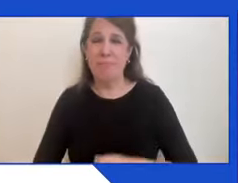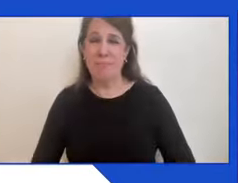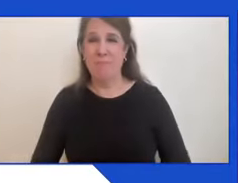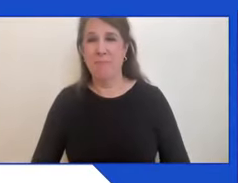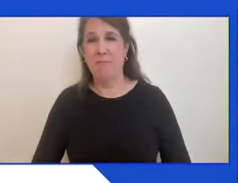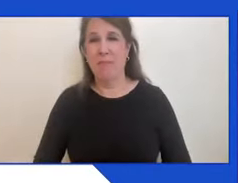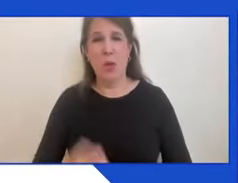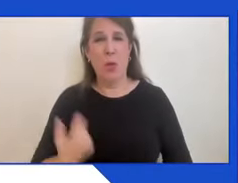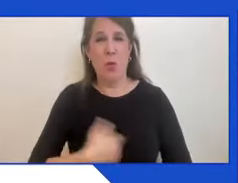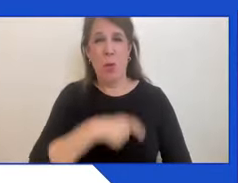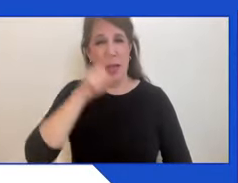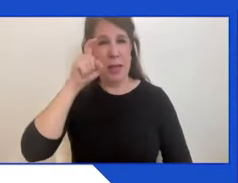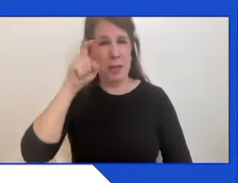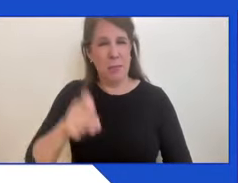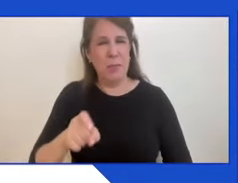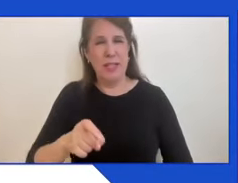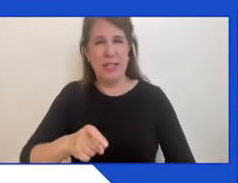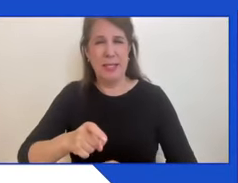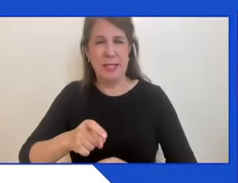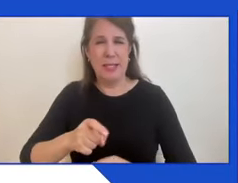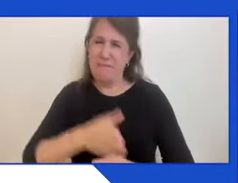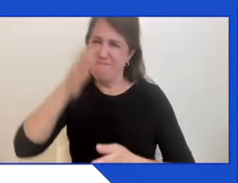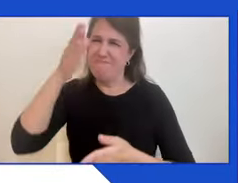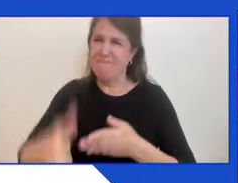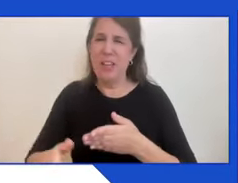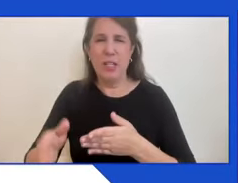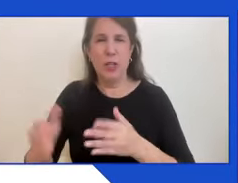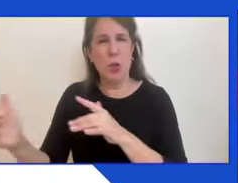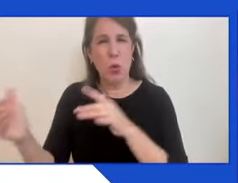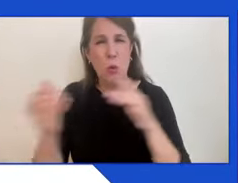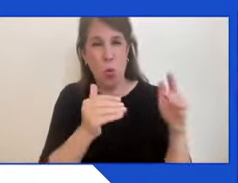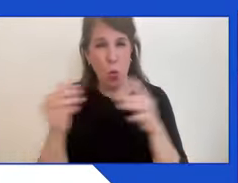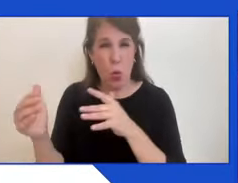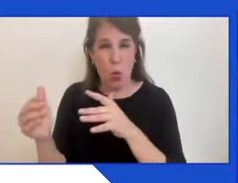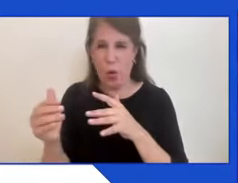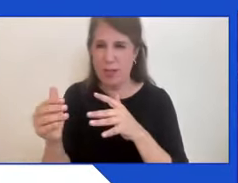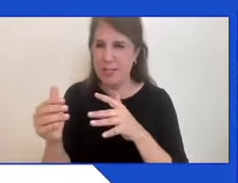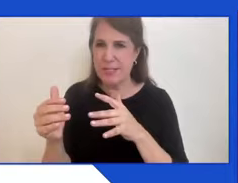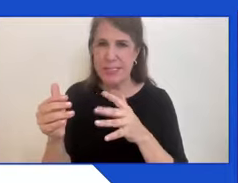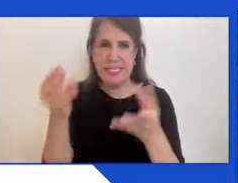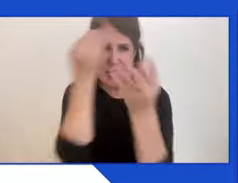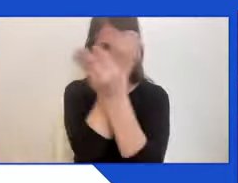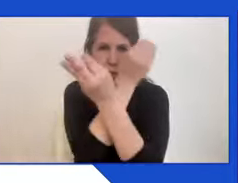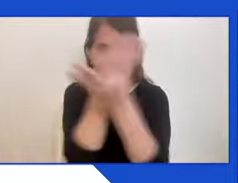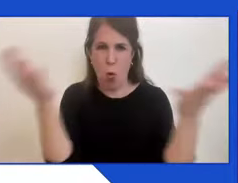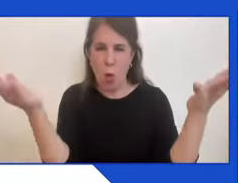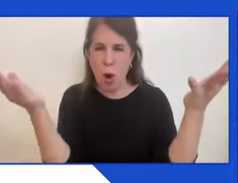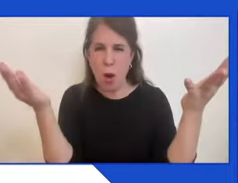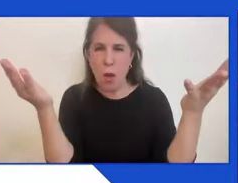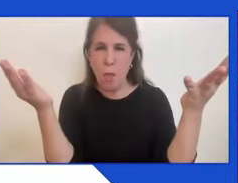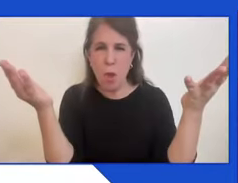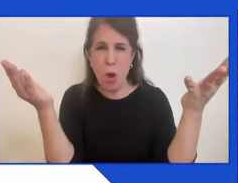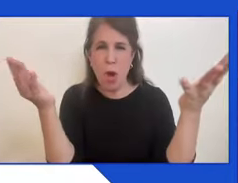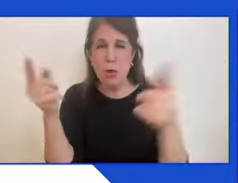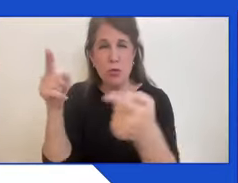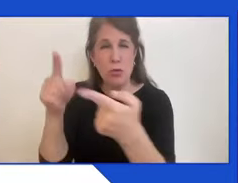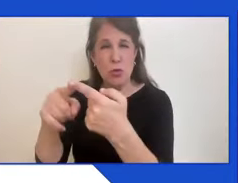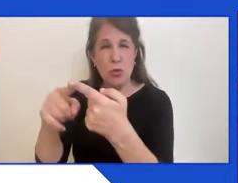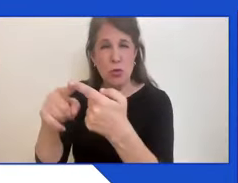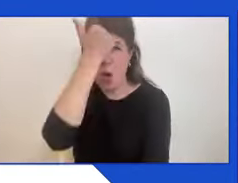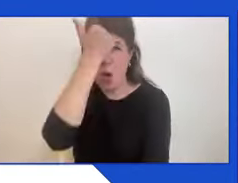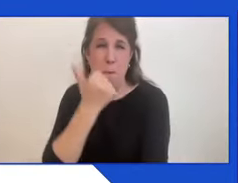We must finish the war to send a loud and clear message to Hamas's